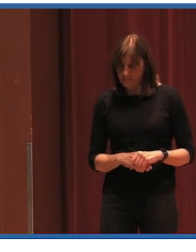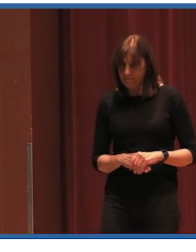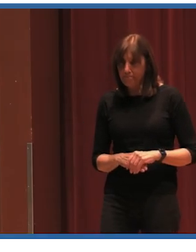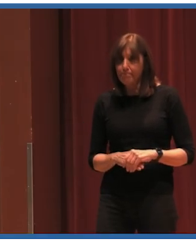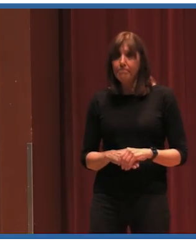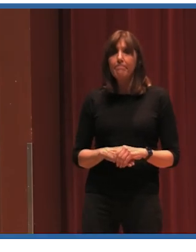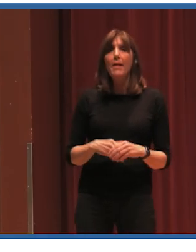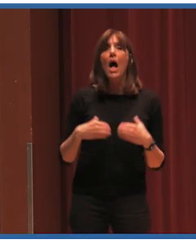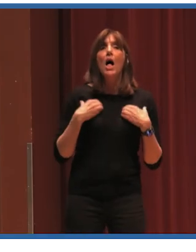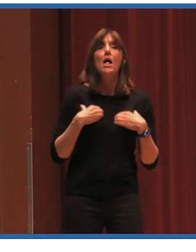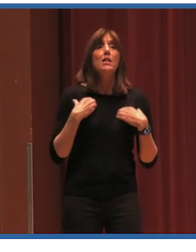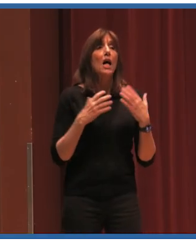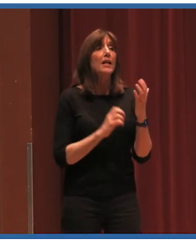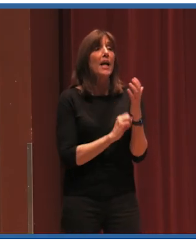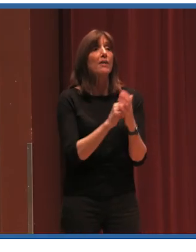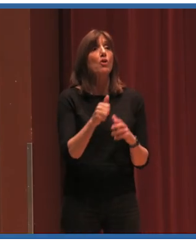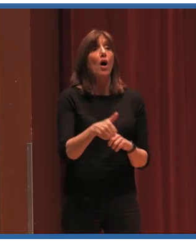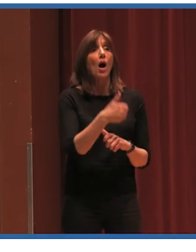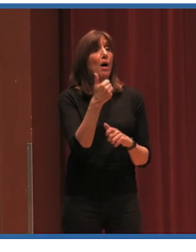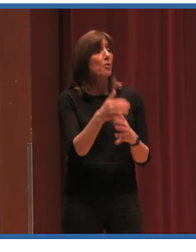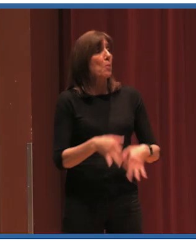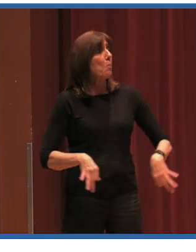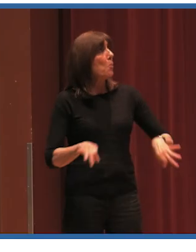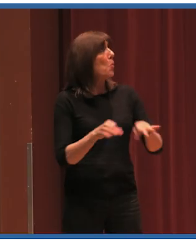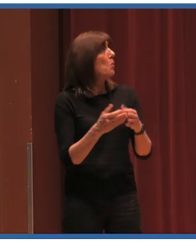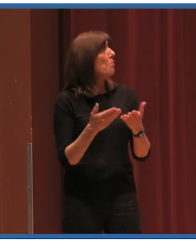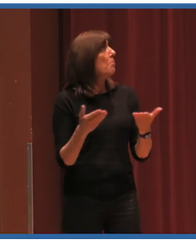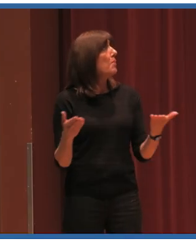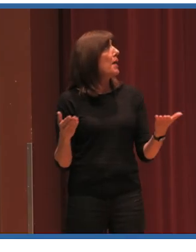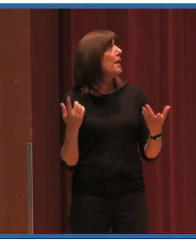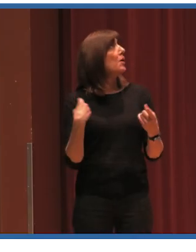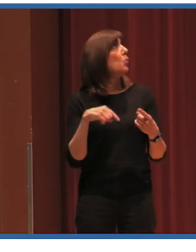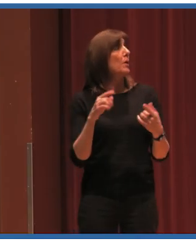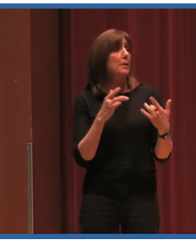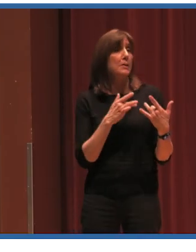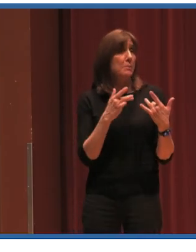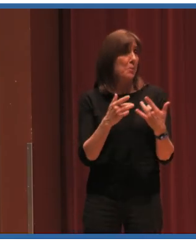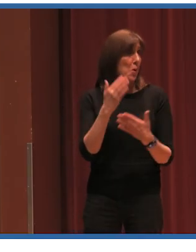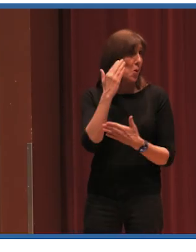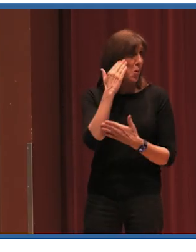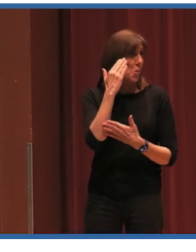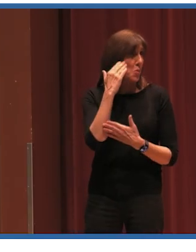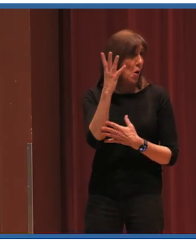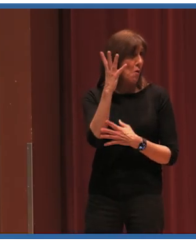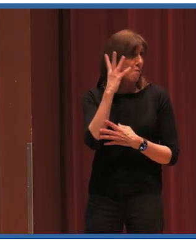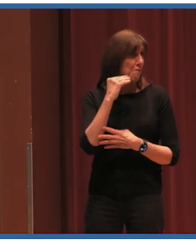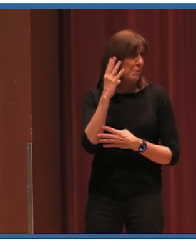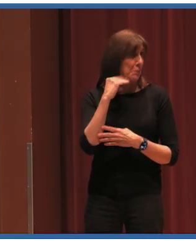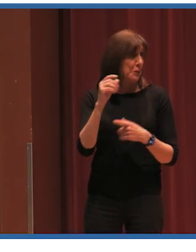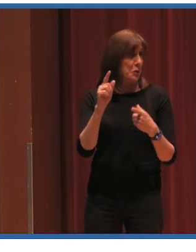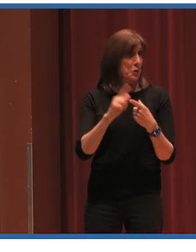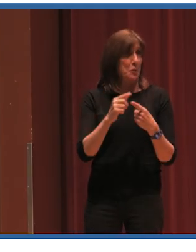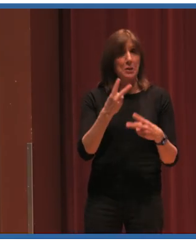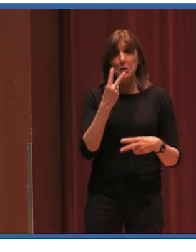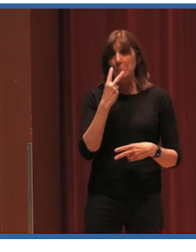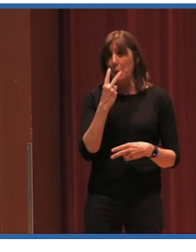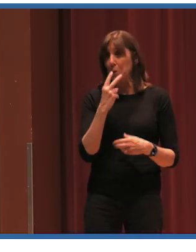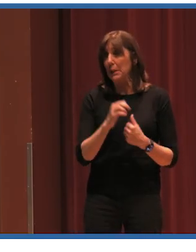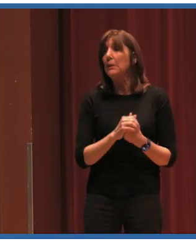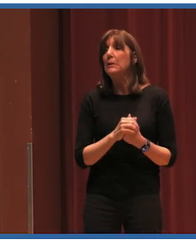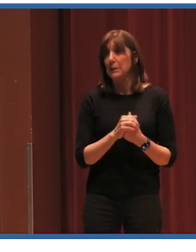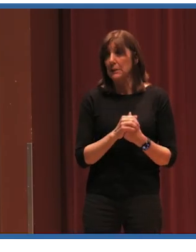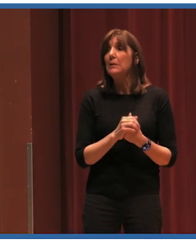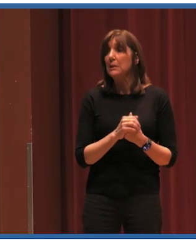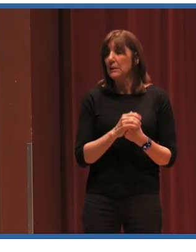Lung cancer, another important thing, of course, we are typically all familiar with smoking playing a big role in